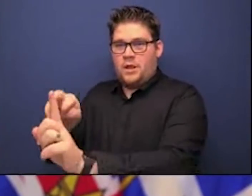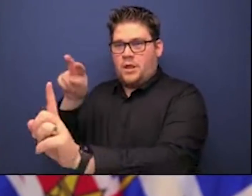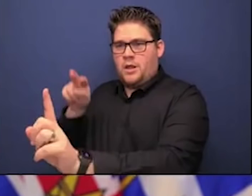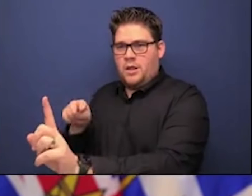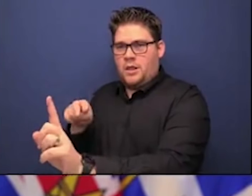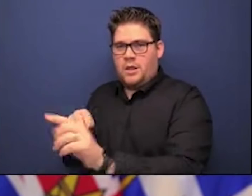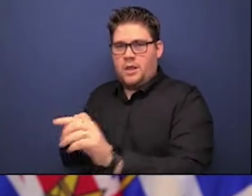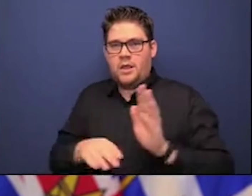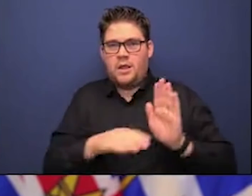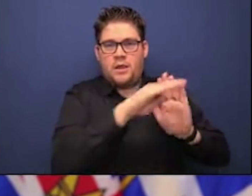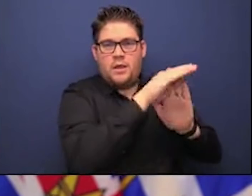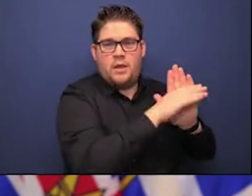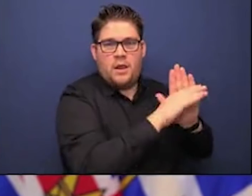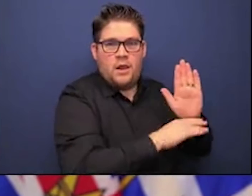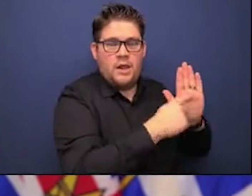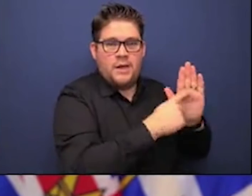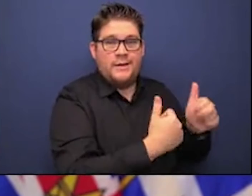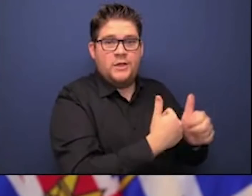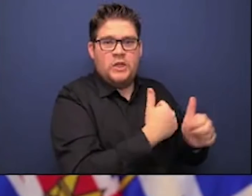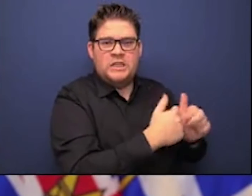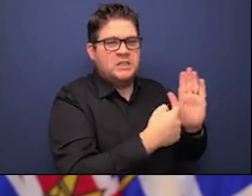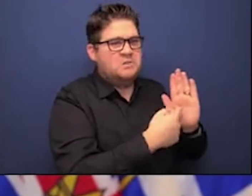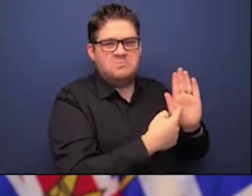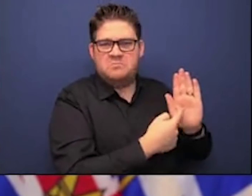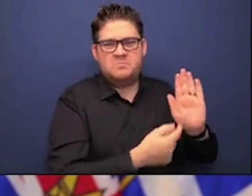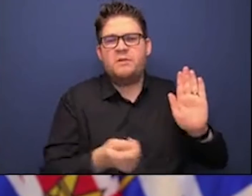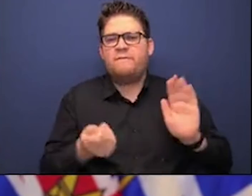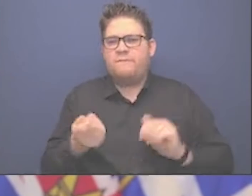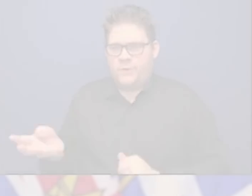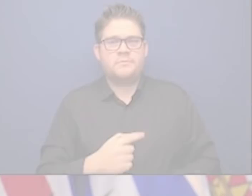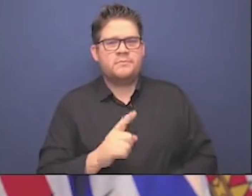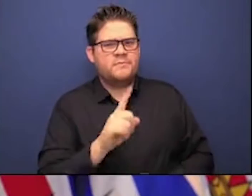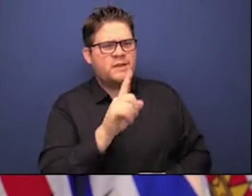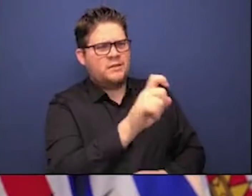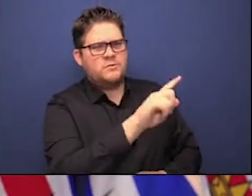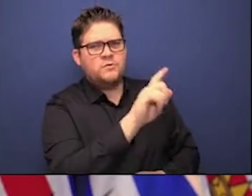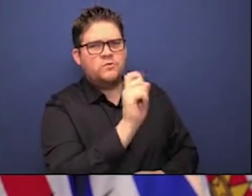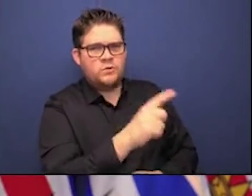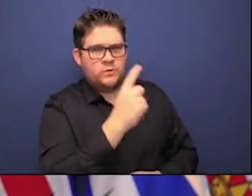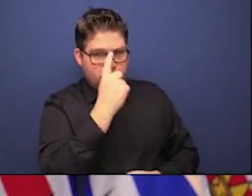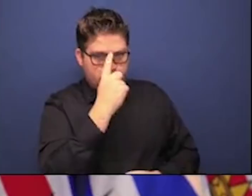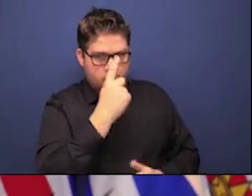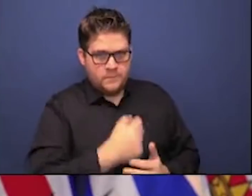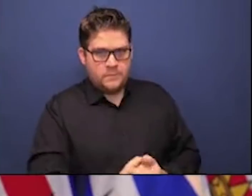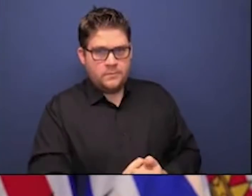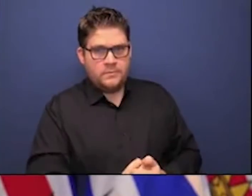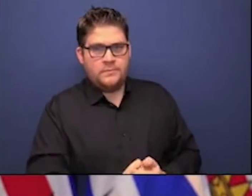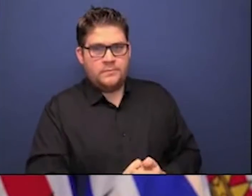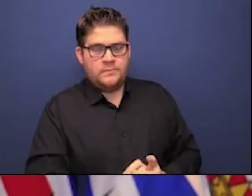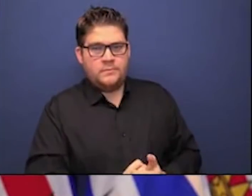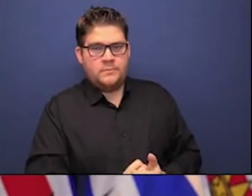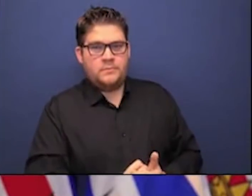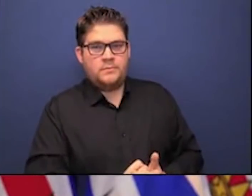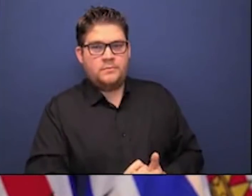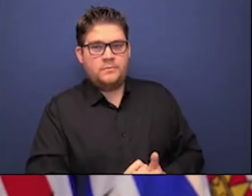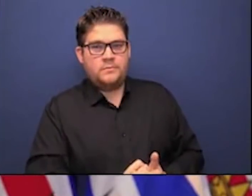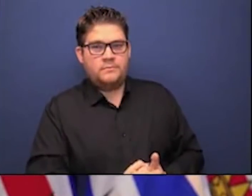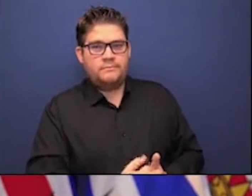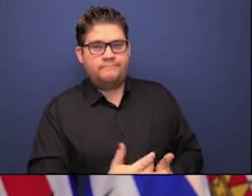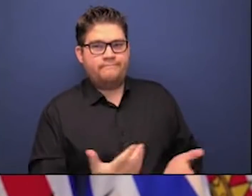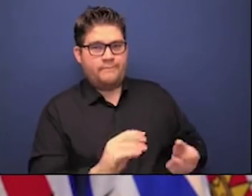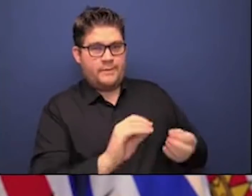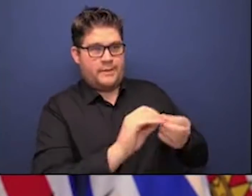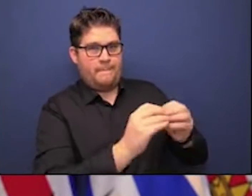of transmission with the measures we have in place in our classrooms is very low. With the data, Dr. Henry, you said that we've seen it recently, but I don't think that we